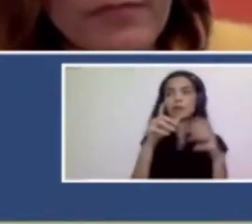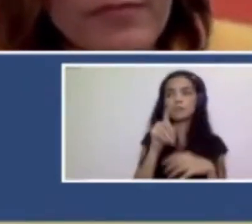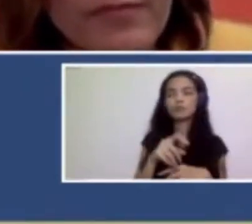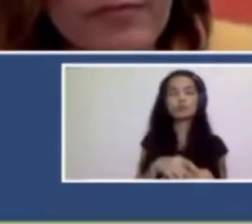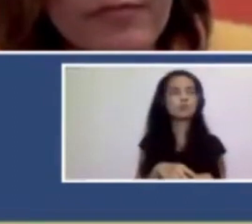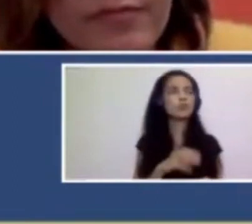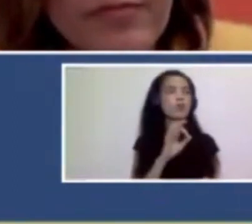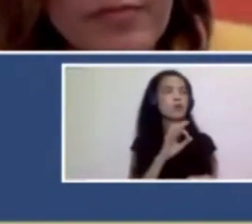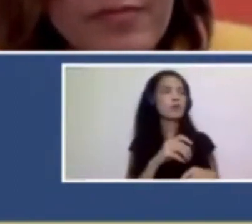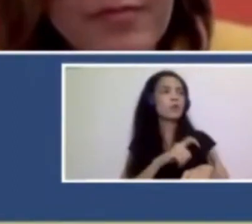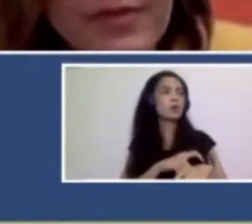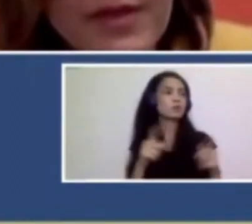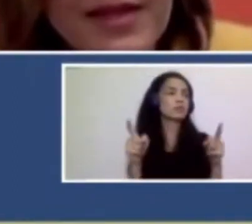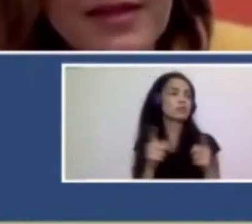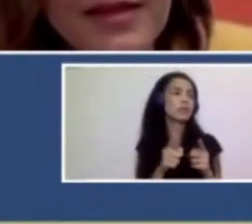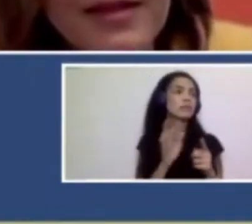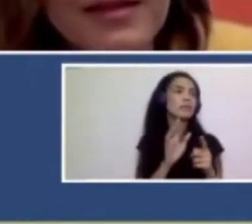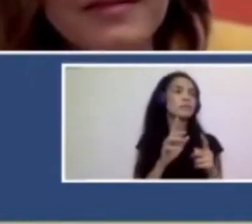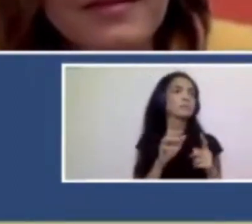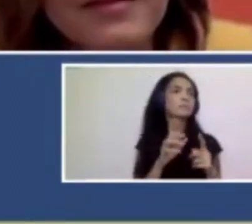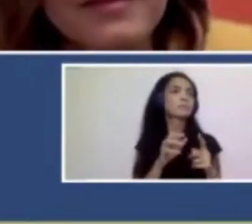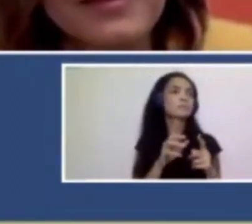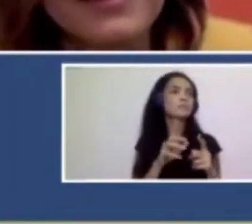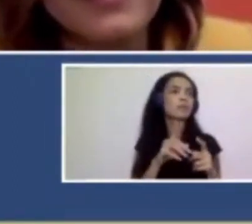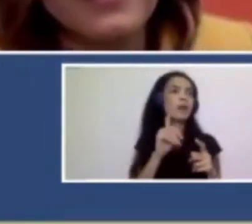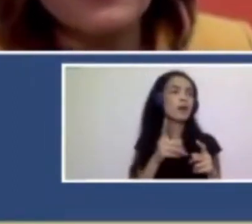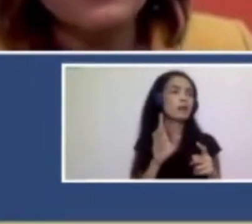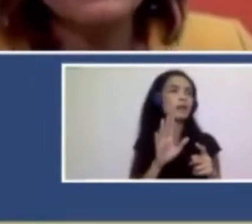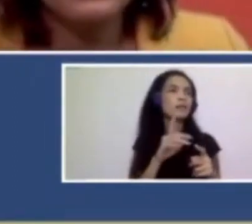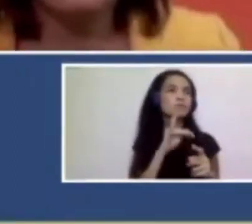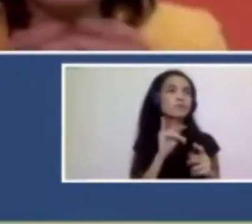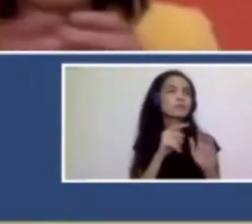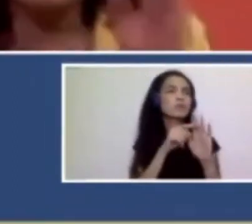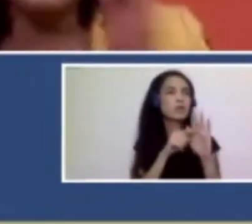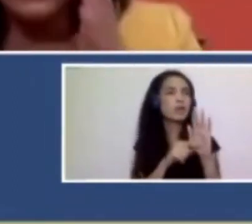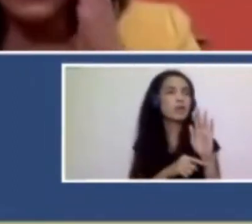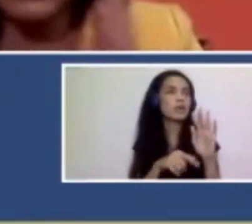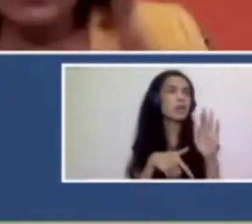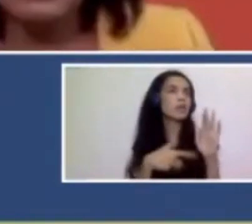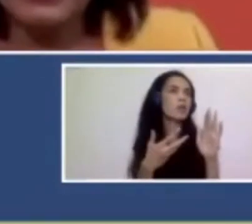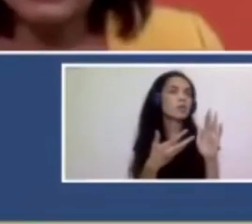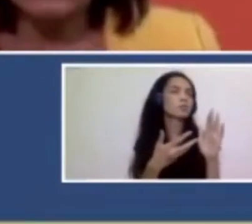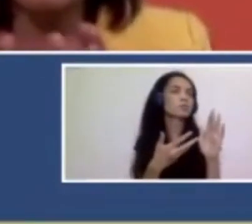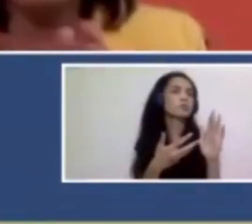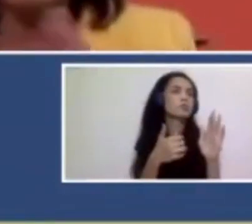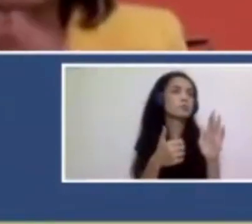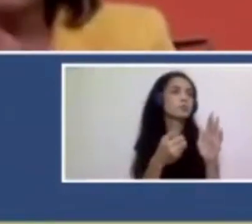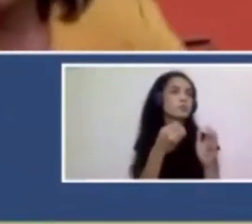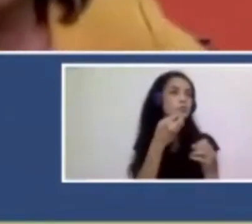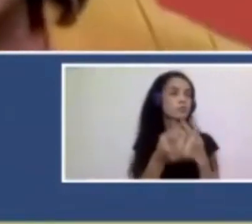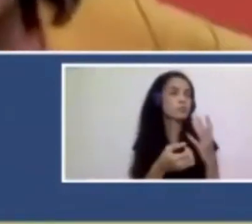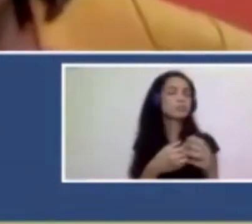project, so is there any requirement or anything you can I guess about you